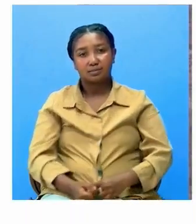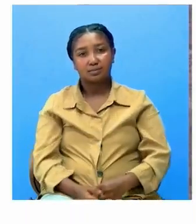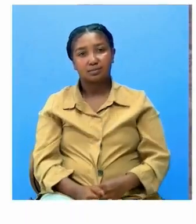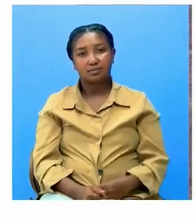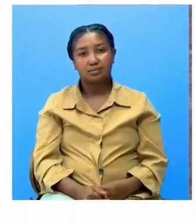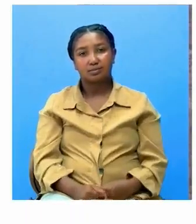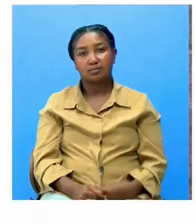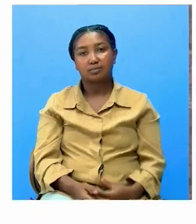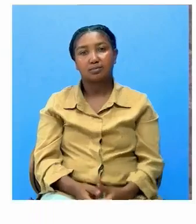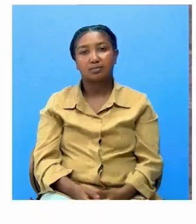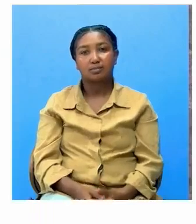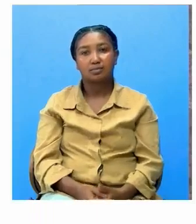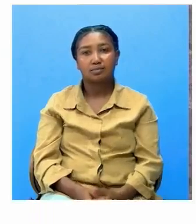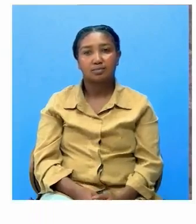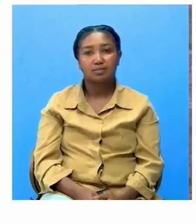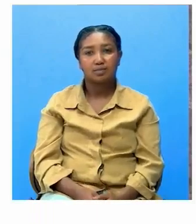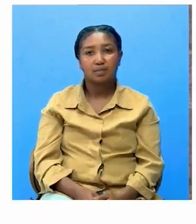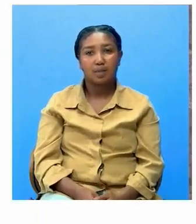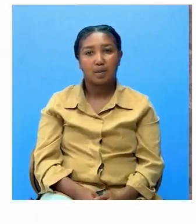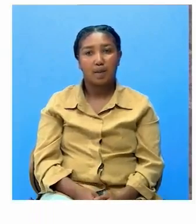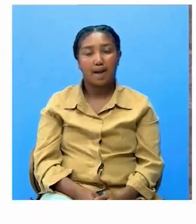a purpose.